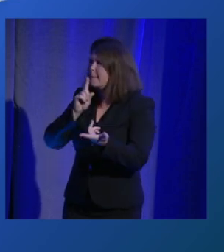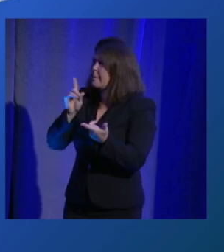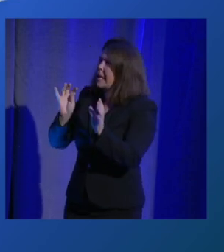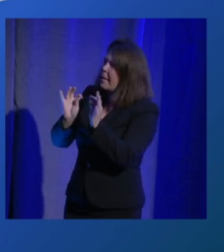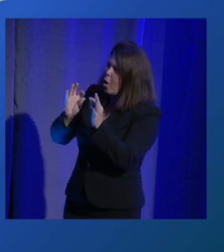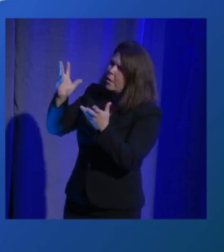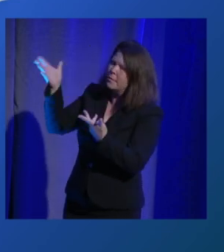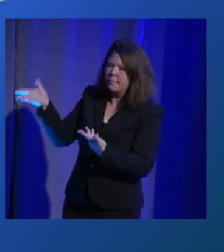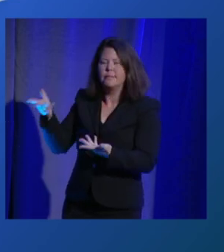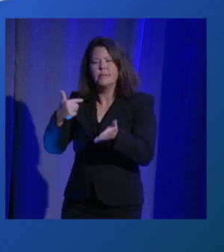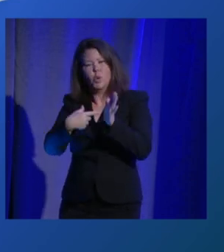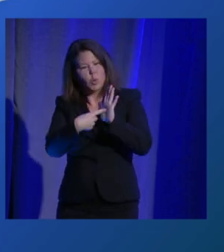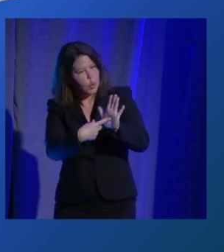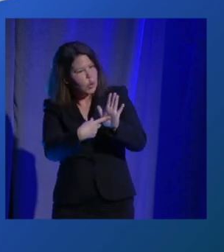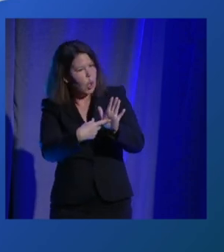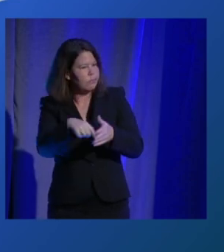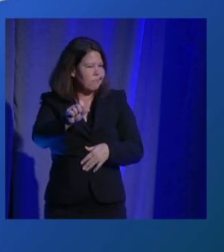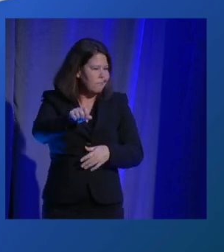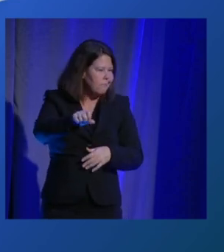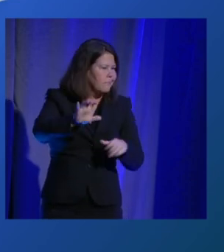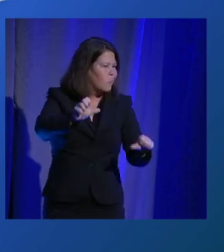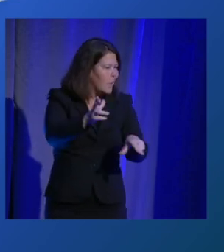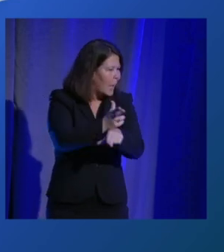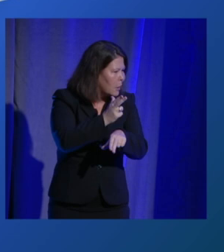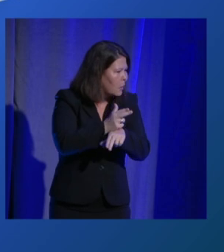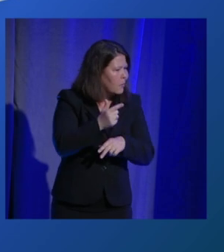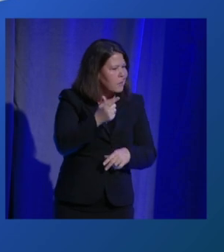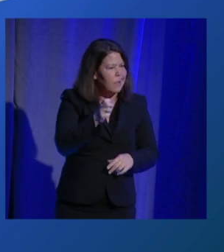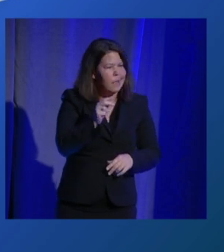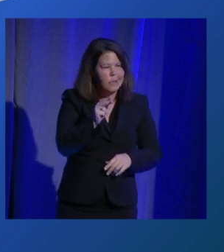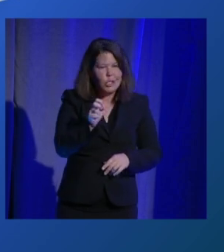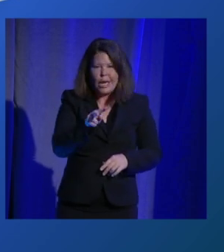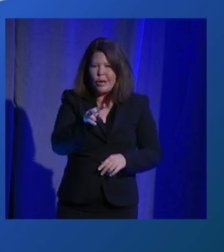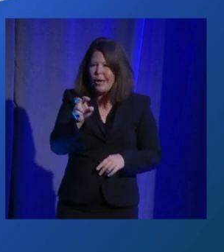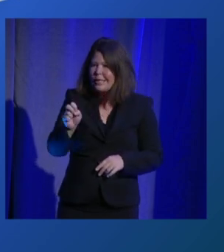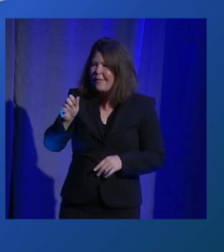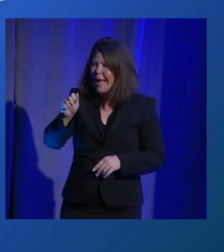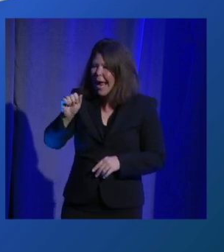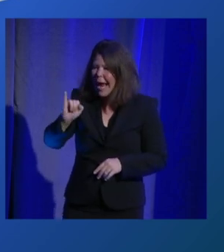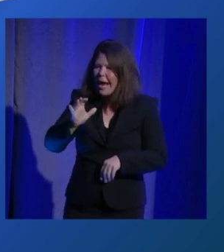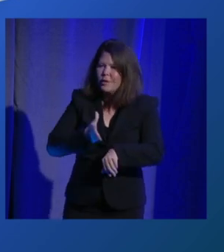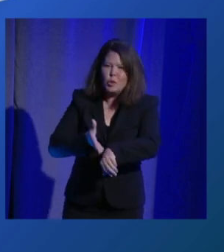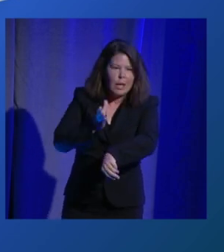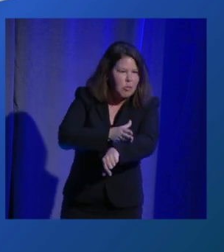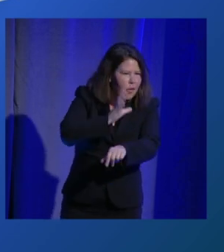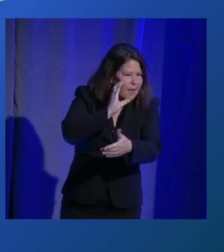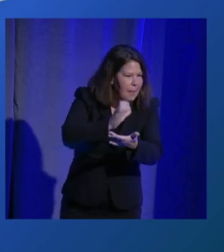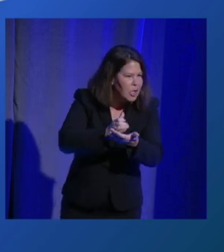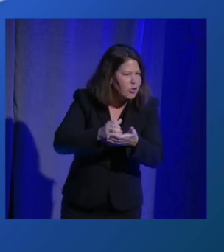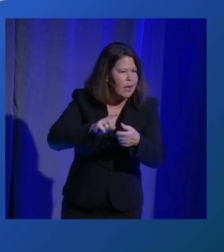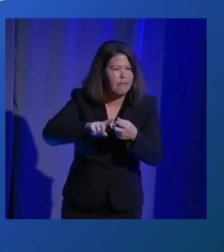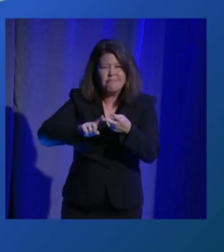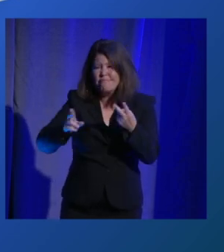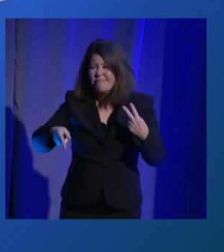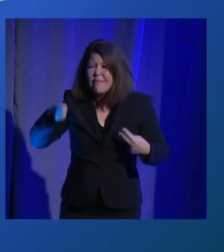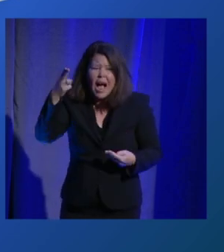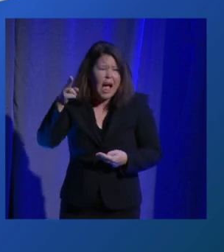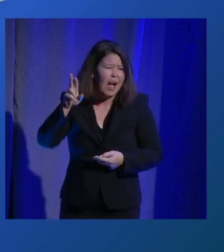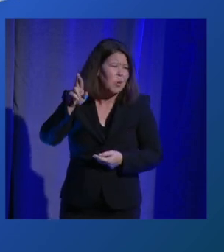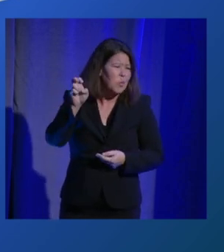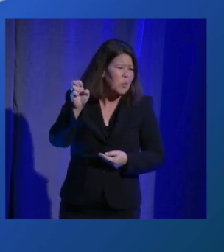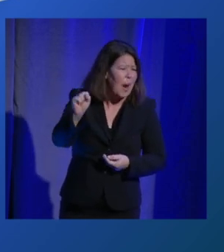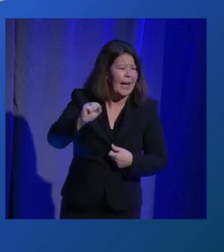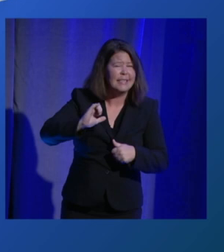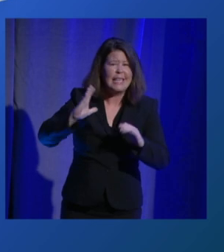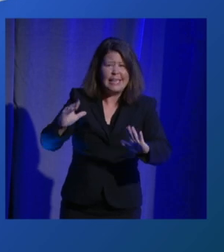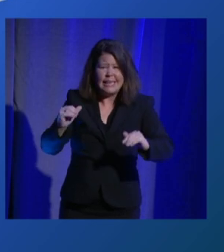down right it's we can use generative AI to improve imagery we can do super high resolution enhancements